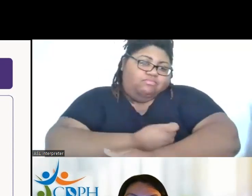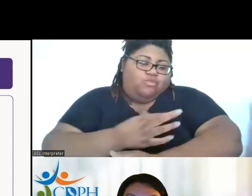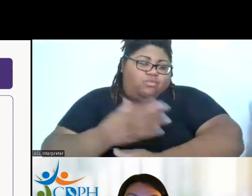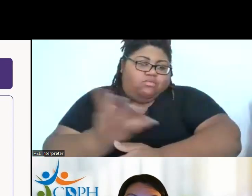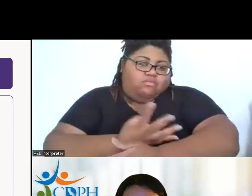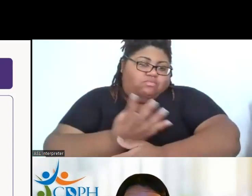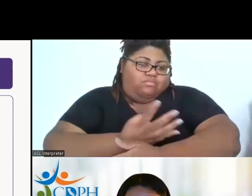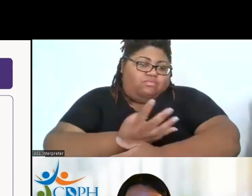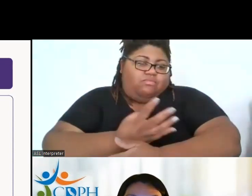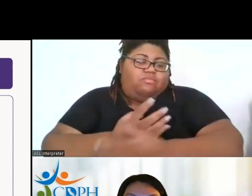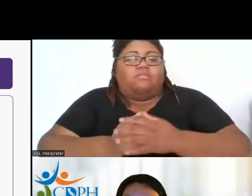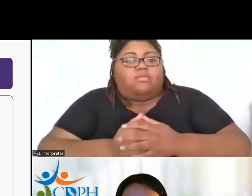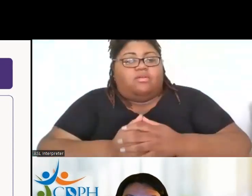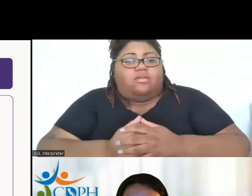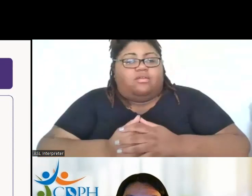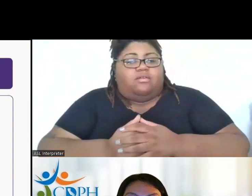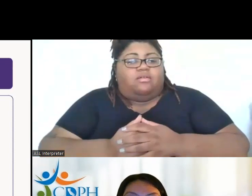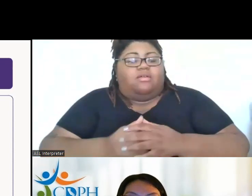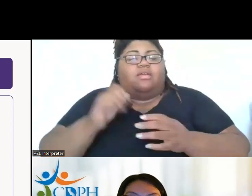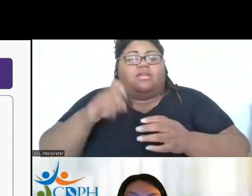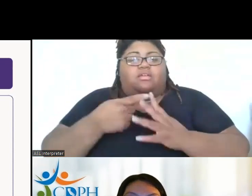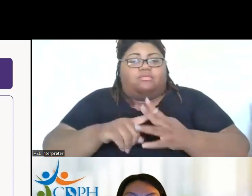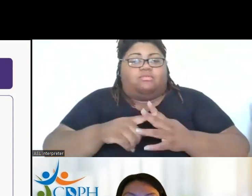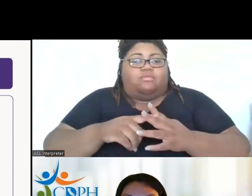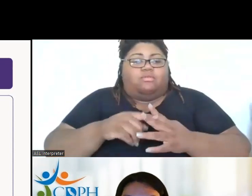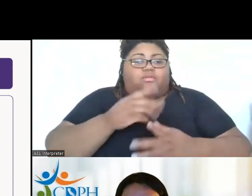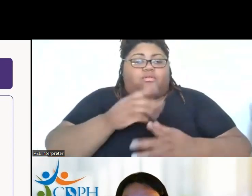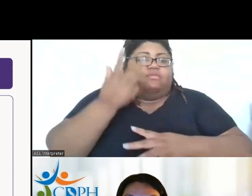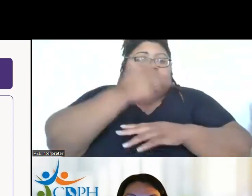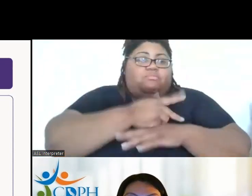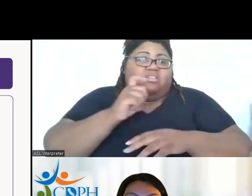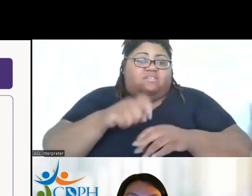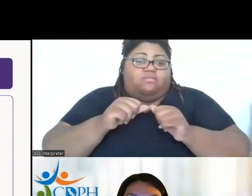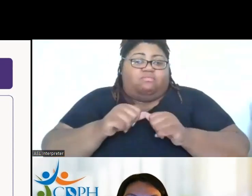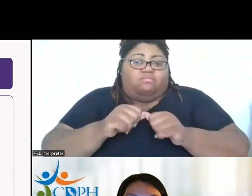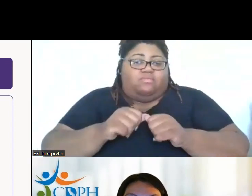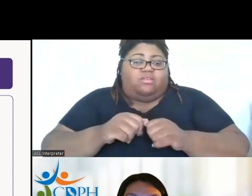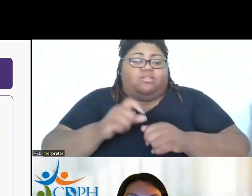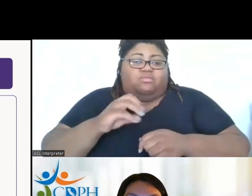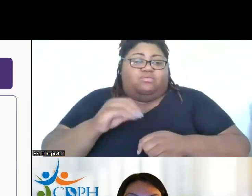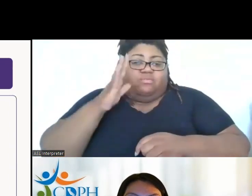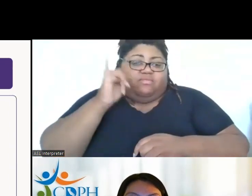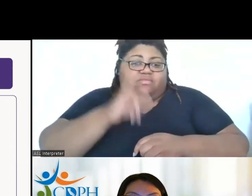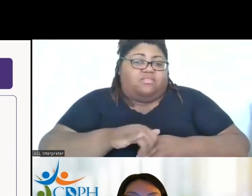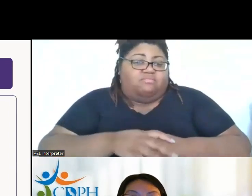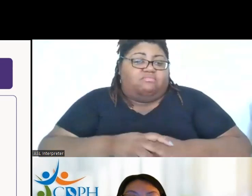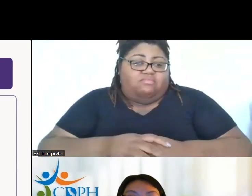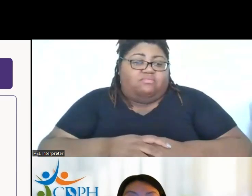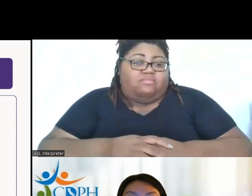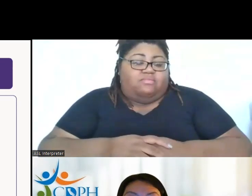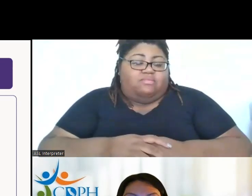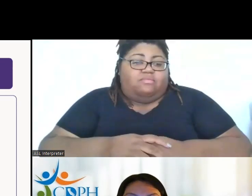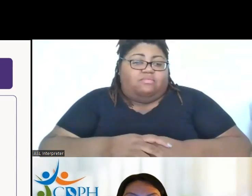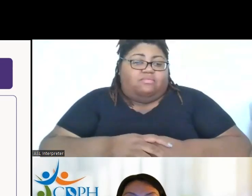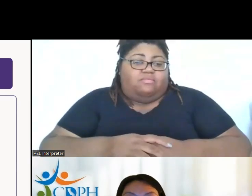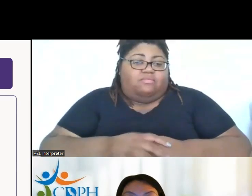over the course of 3 days, which is just burdensome. So hopefully folks get in within the first 5 days. That